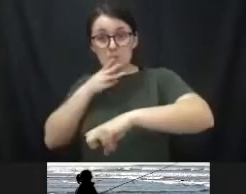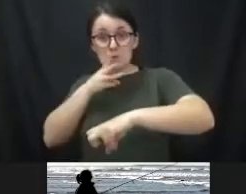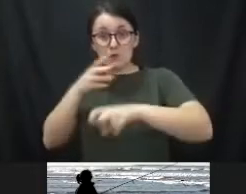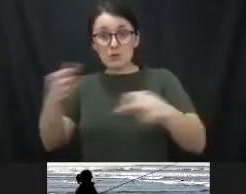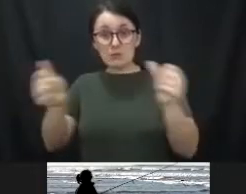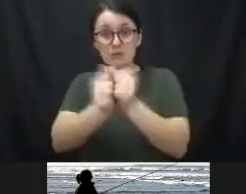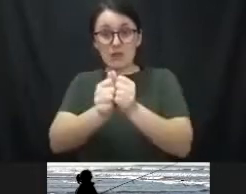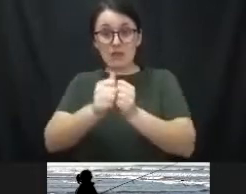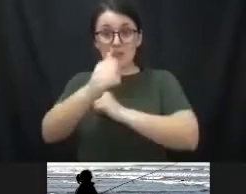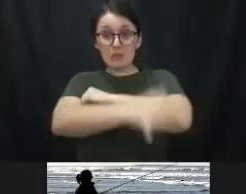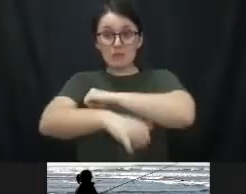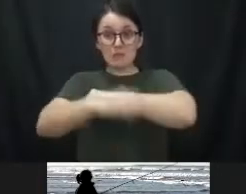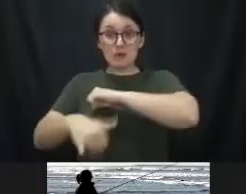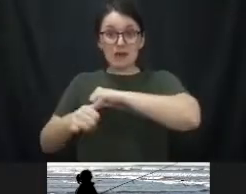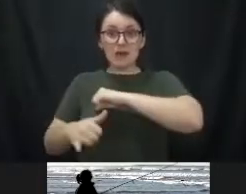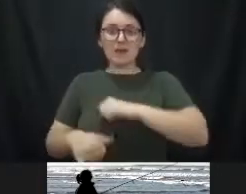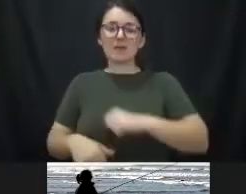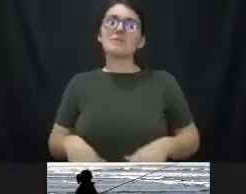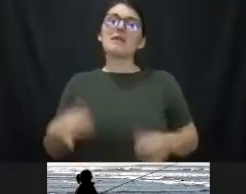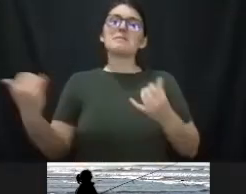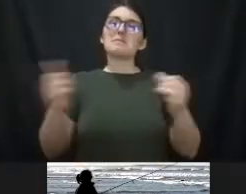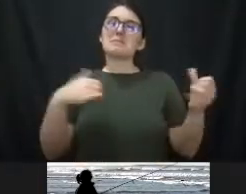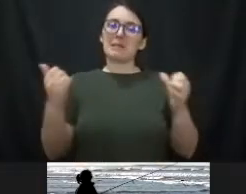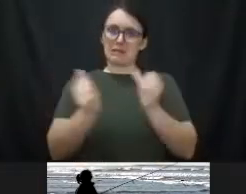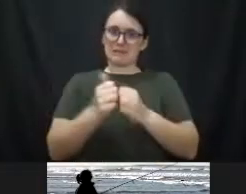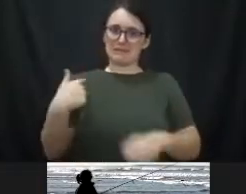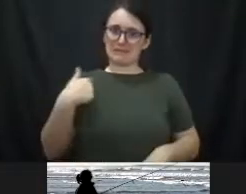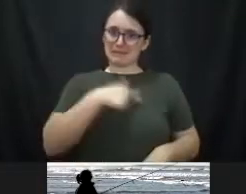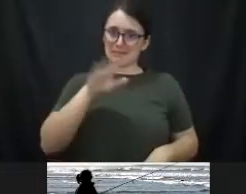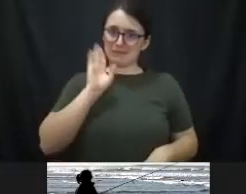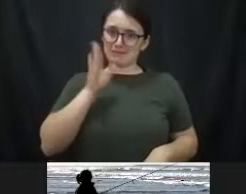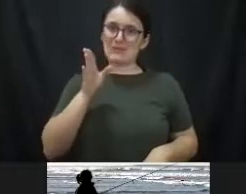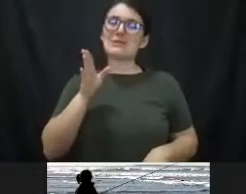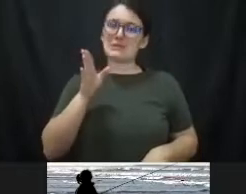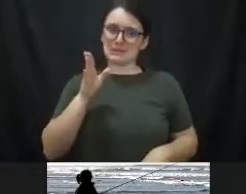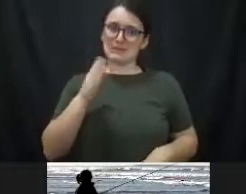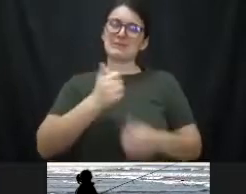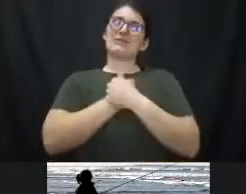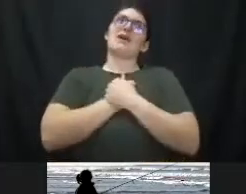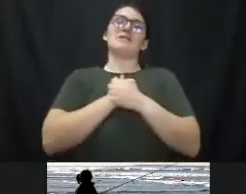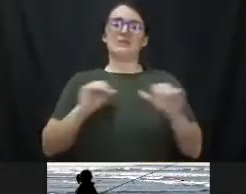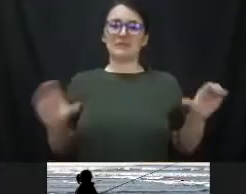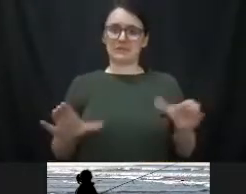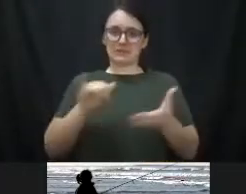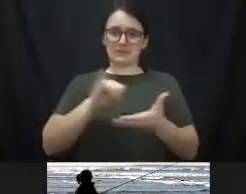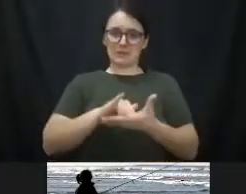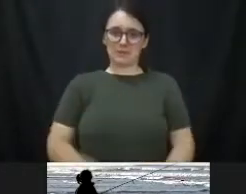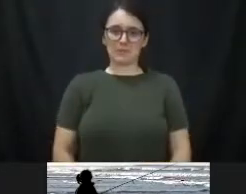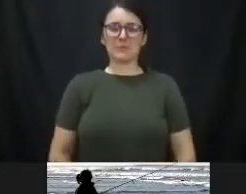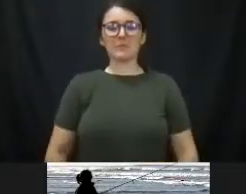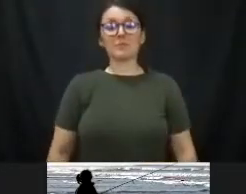was fun. And he kept on playing with us. So he would love to play with us. And so with